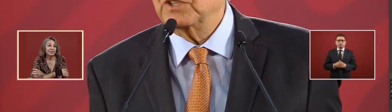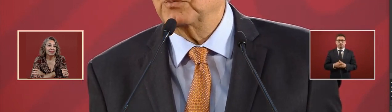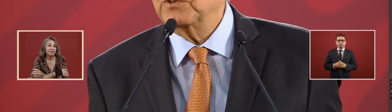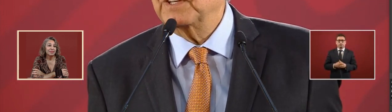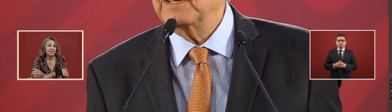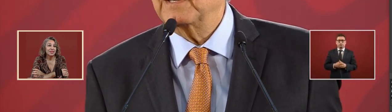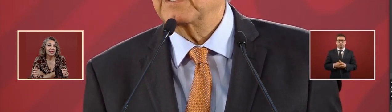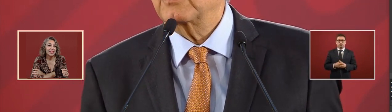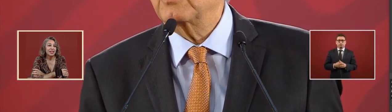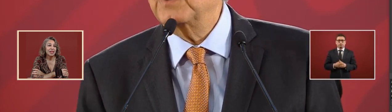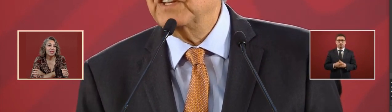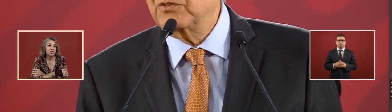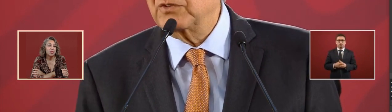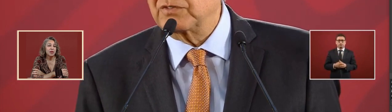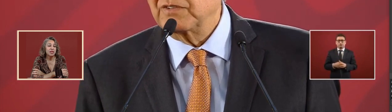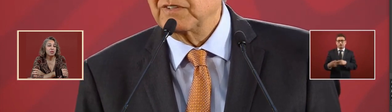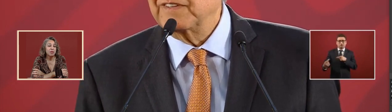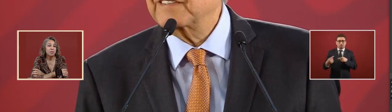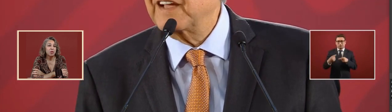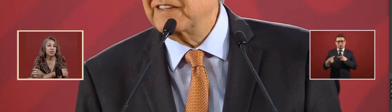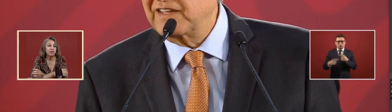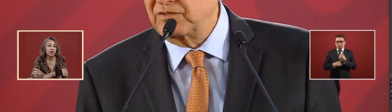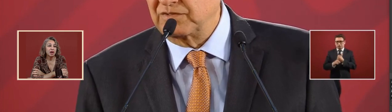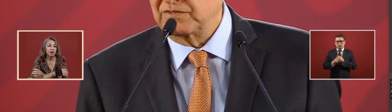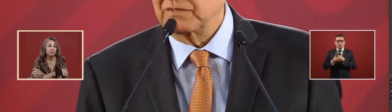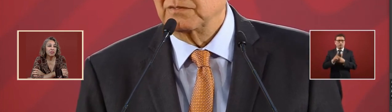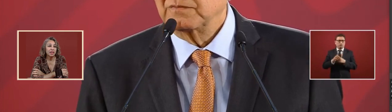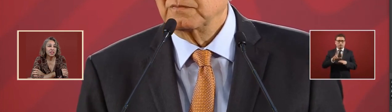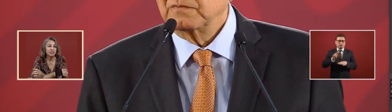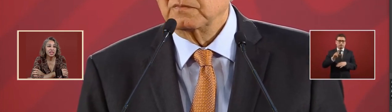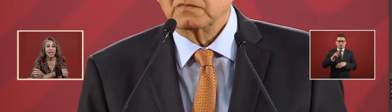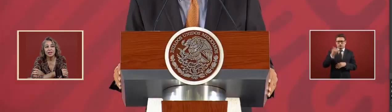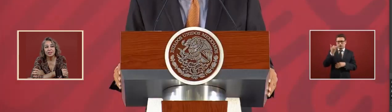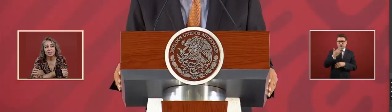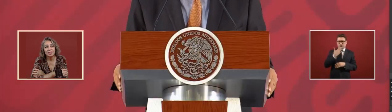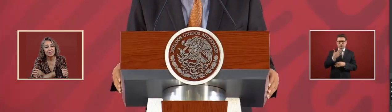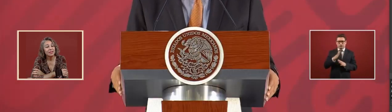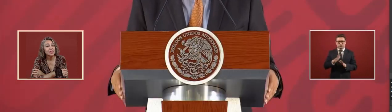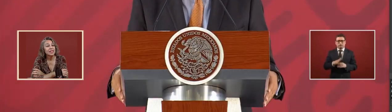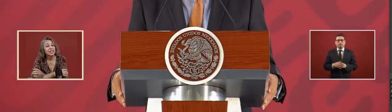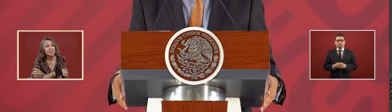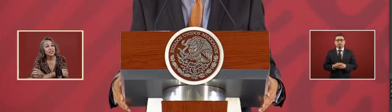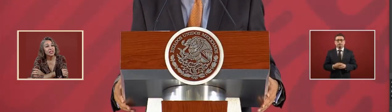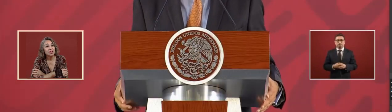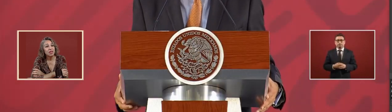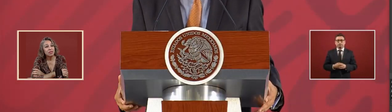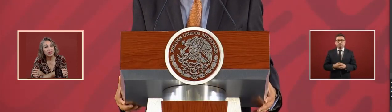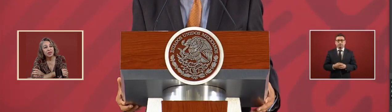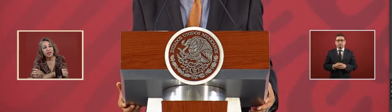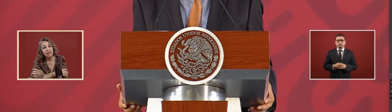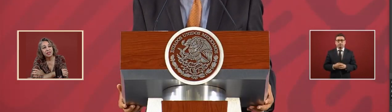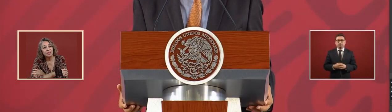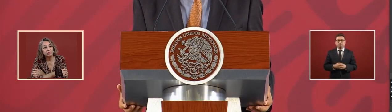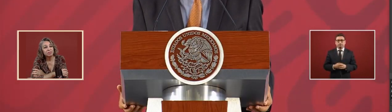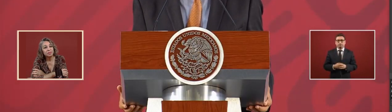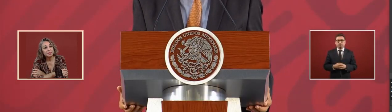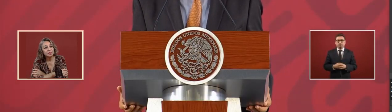sea motivo de that they don't want it to be a motive for conflict or scandal. Entonces, so